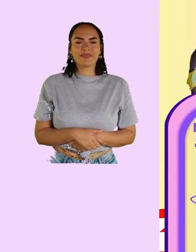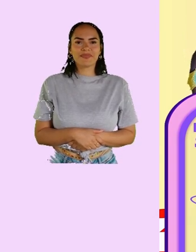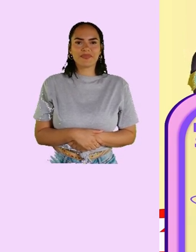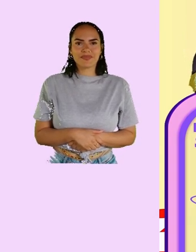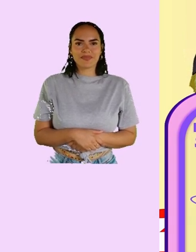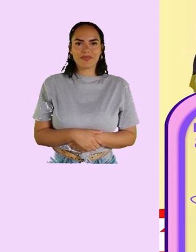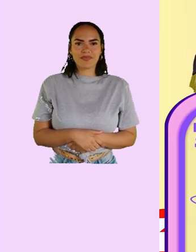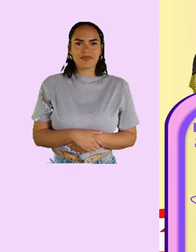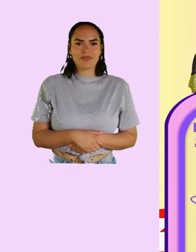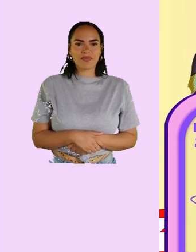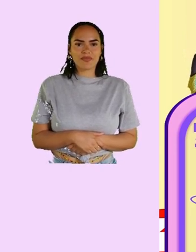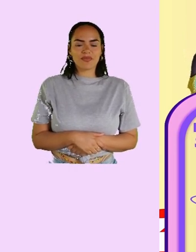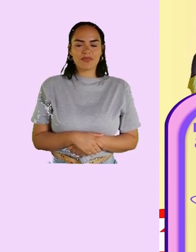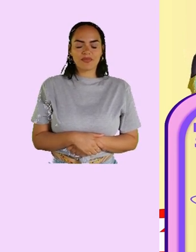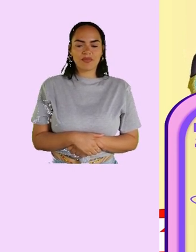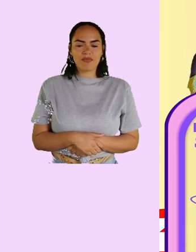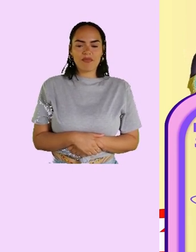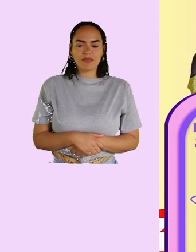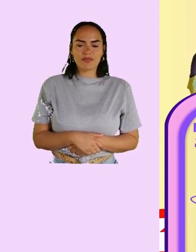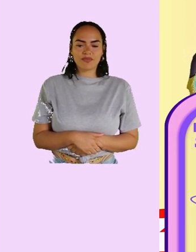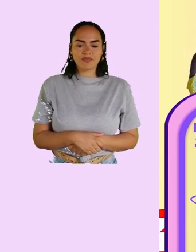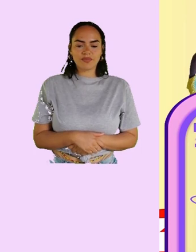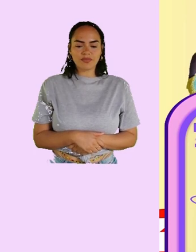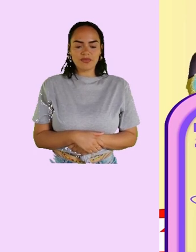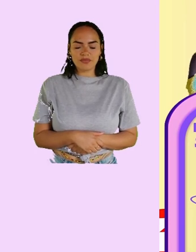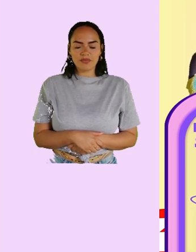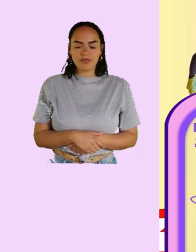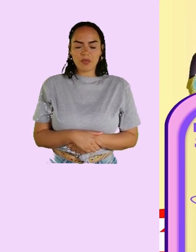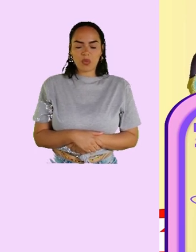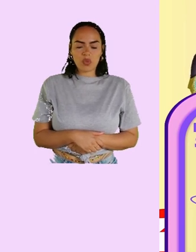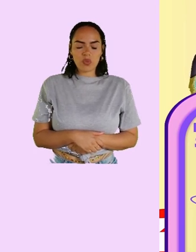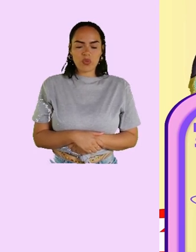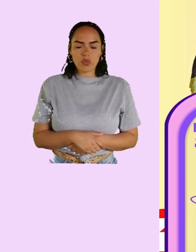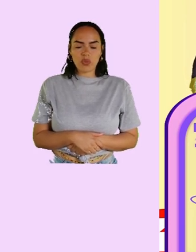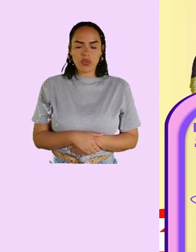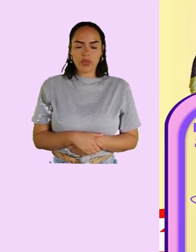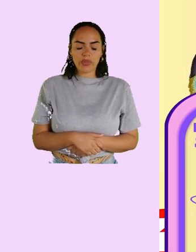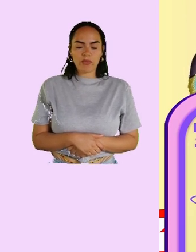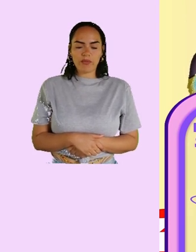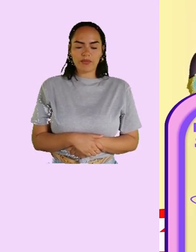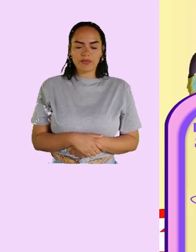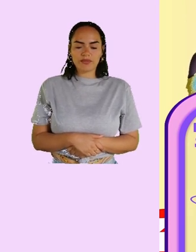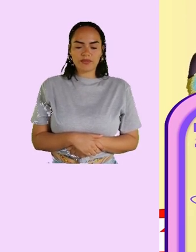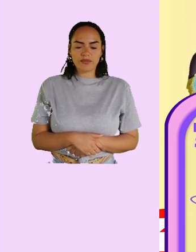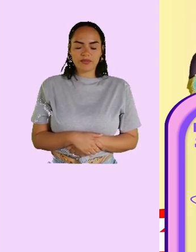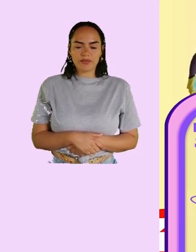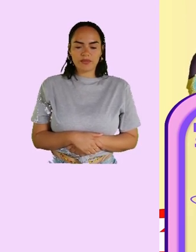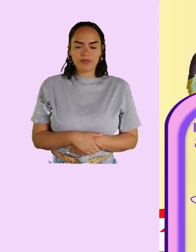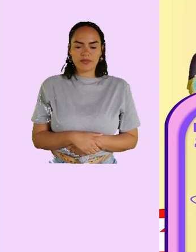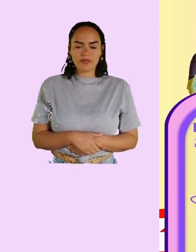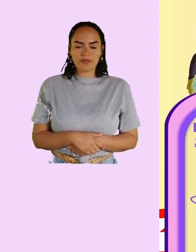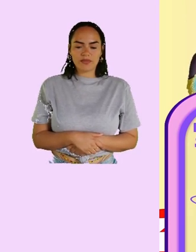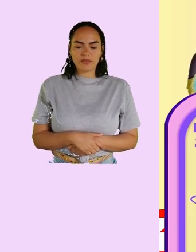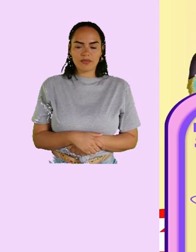500 Samirs from across the multiverse to see how they answered the upcoming questions. The players' aim is not to find the capital